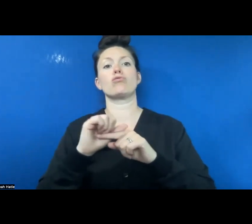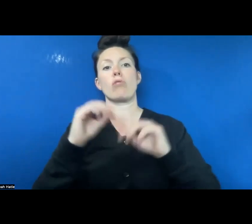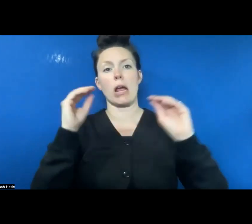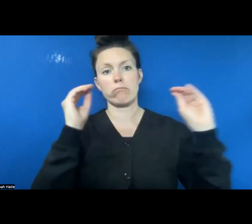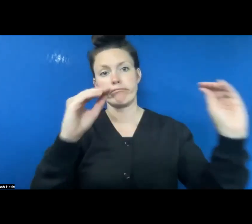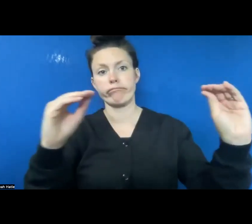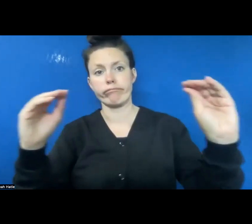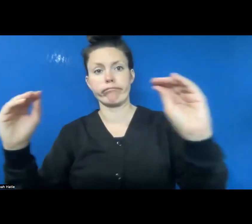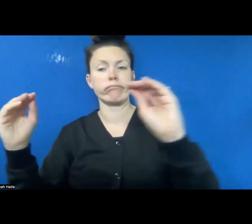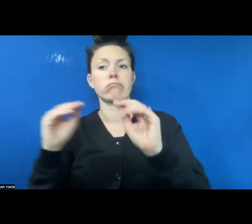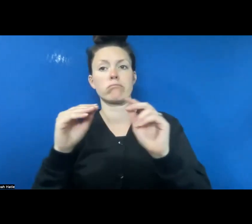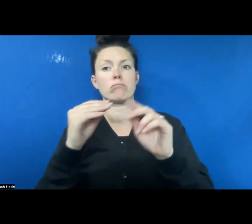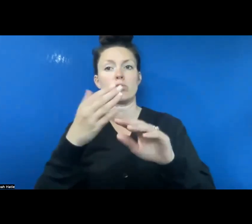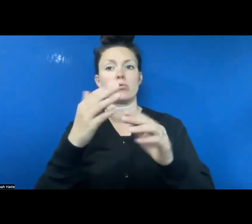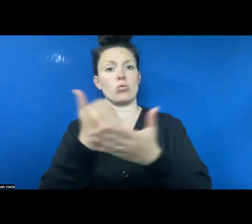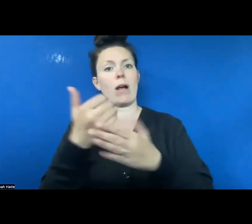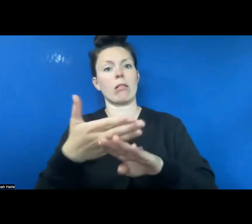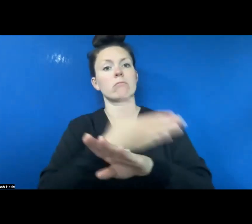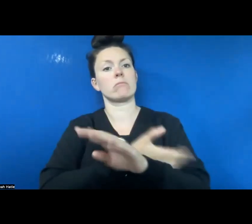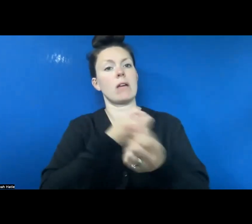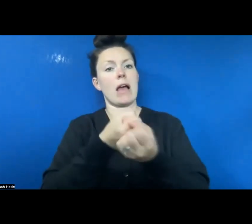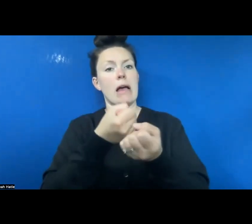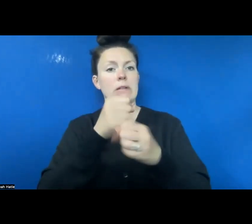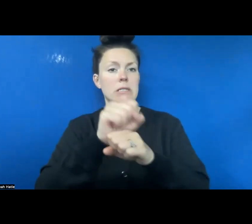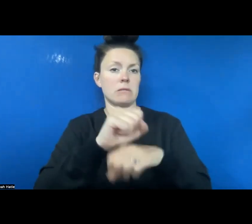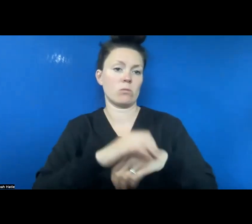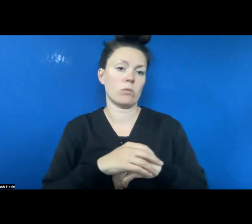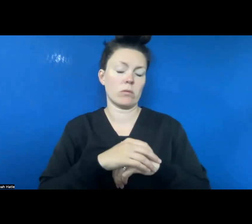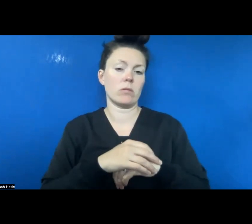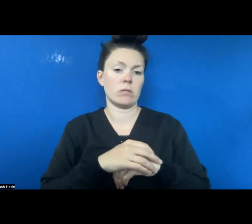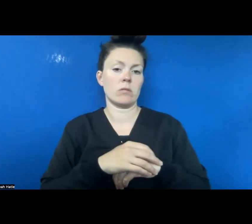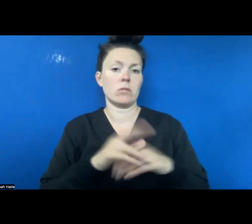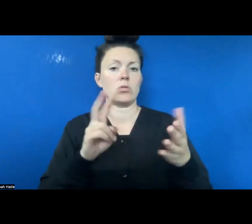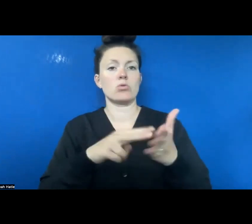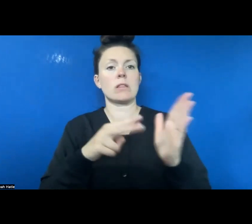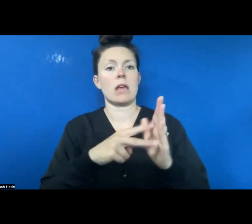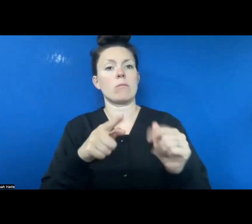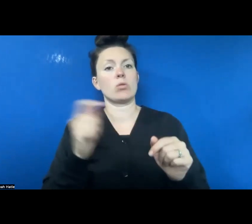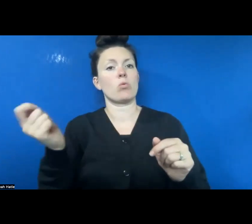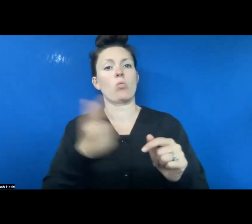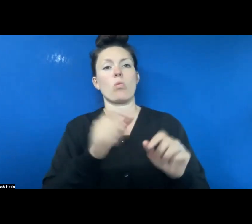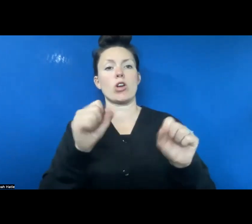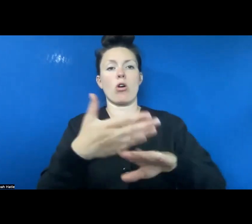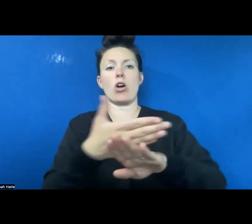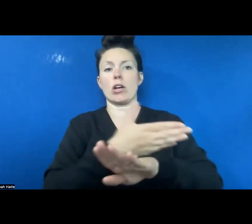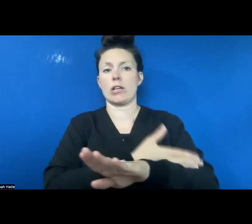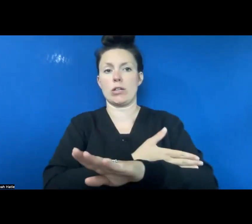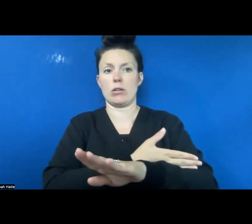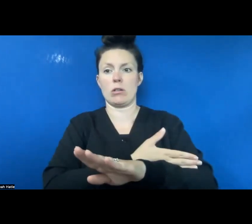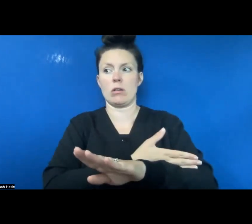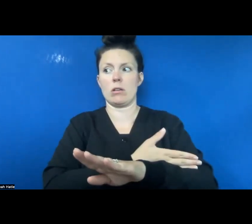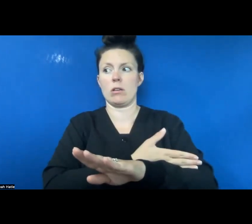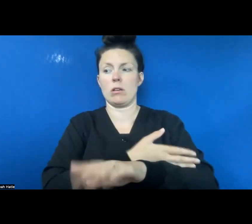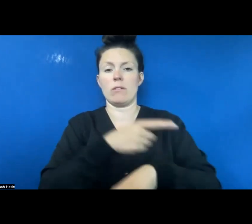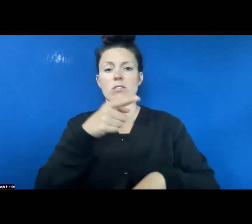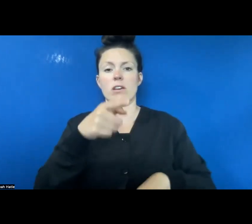of our abilities. And I think it's a place that we all can improve in different areas of our